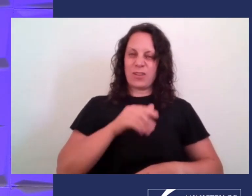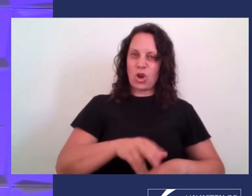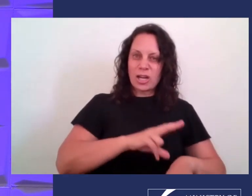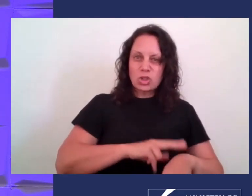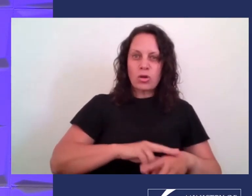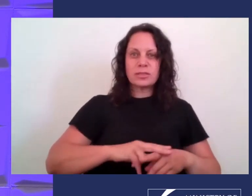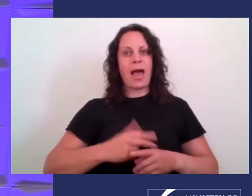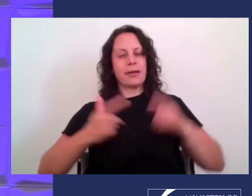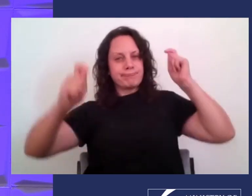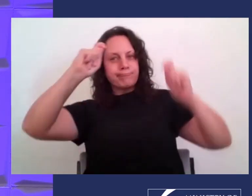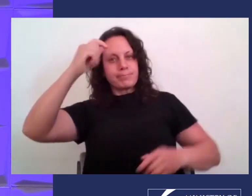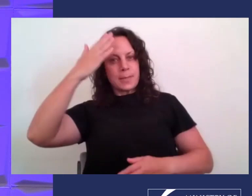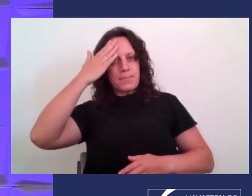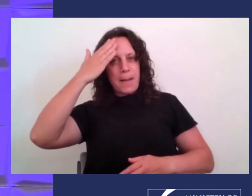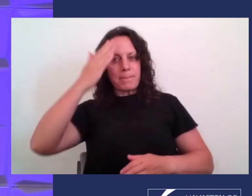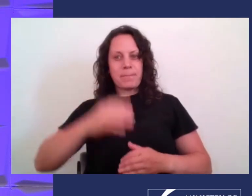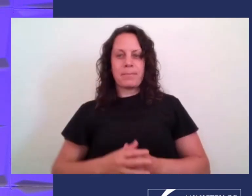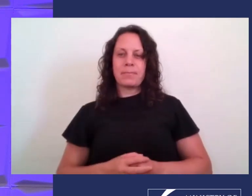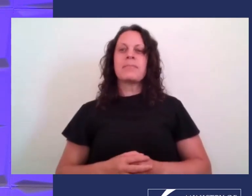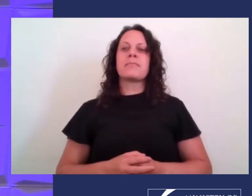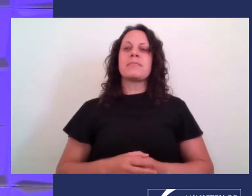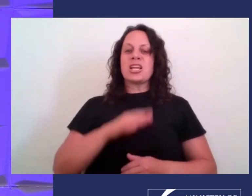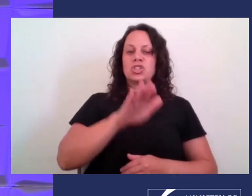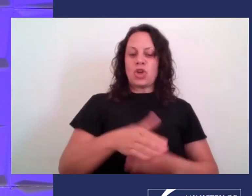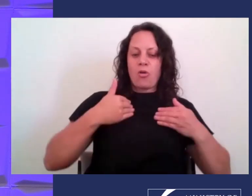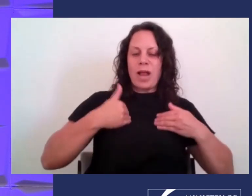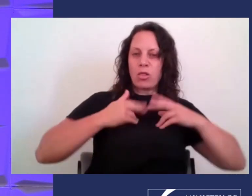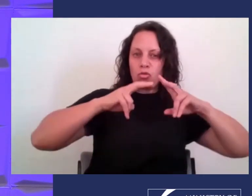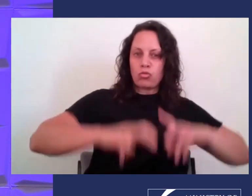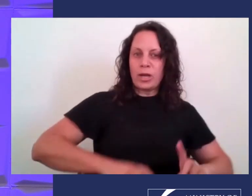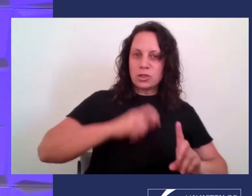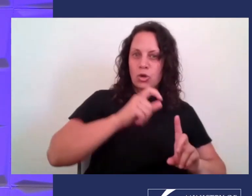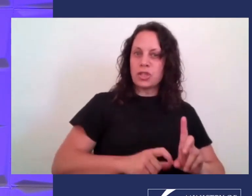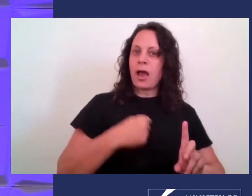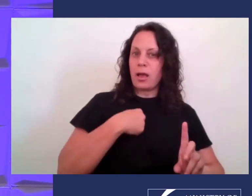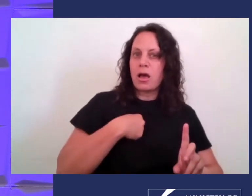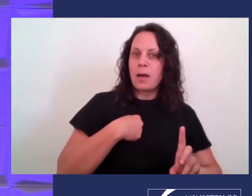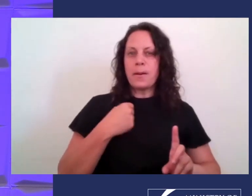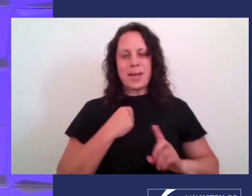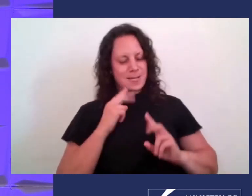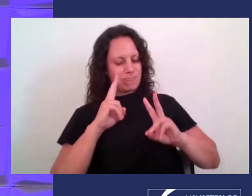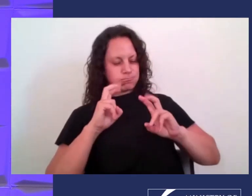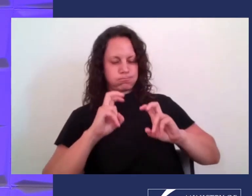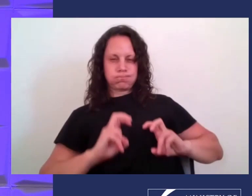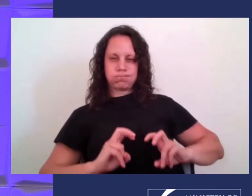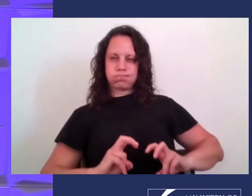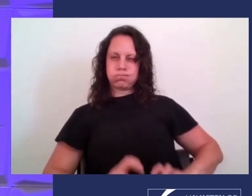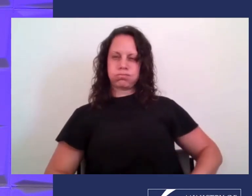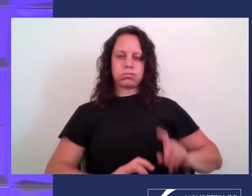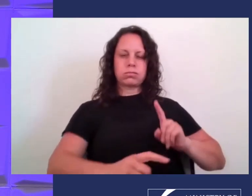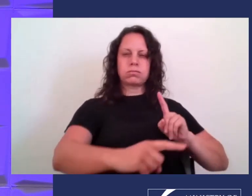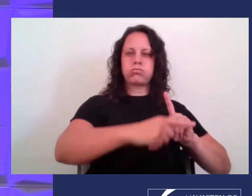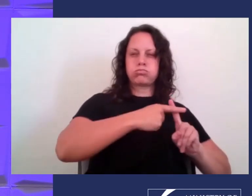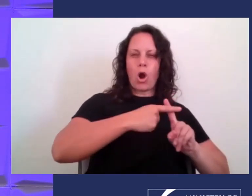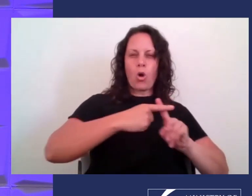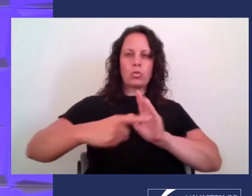a child health researcher, I've looked really closely into the pros and cons,